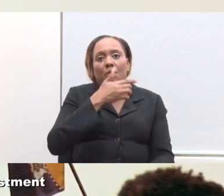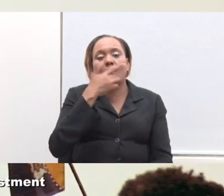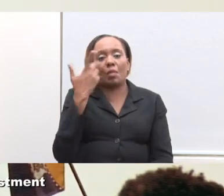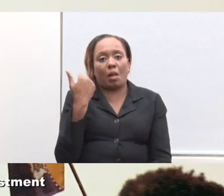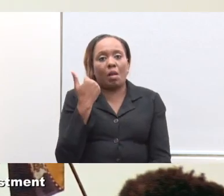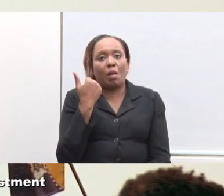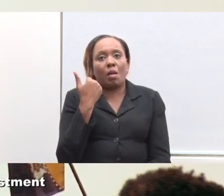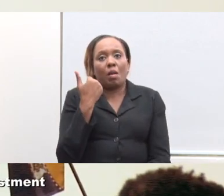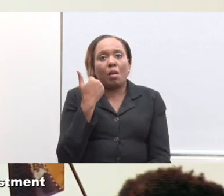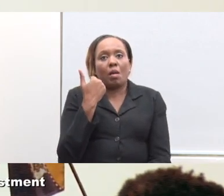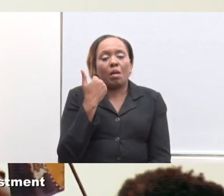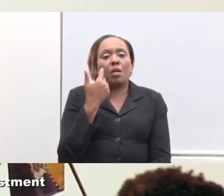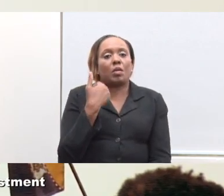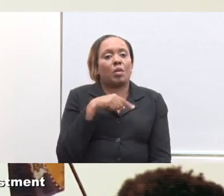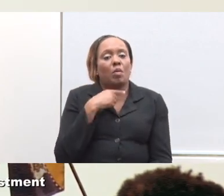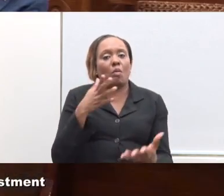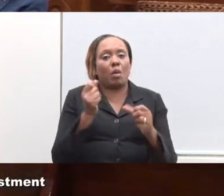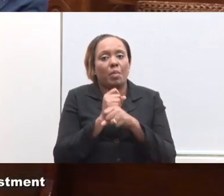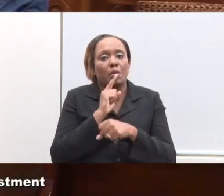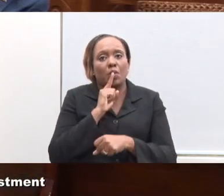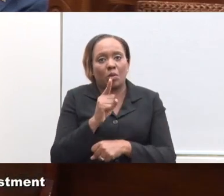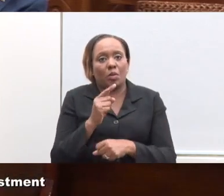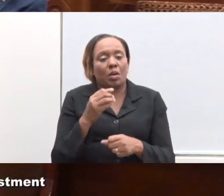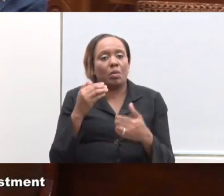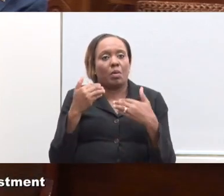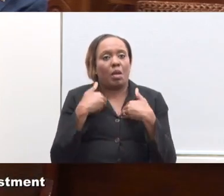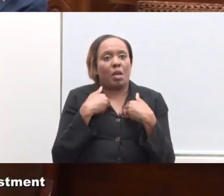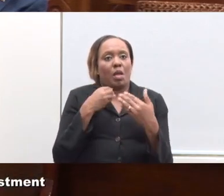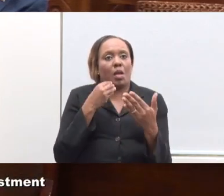through the purchase of hedging.